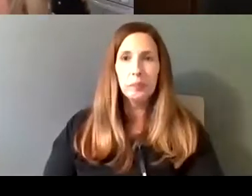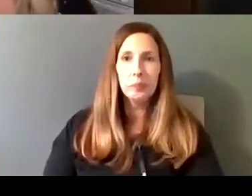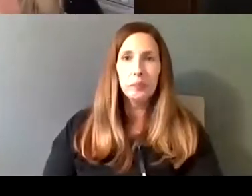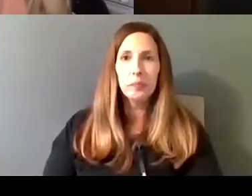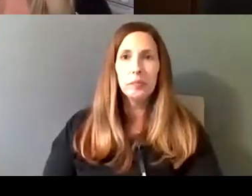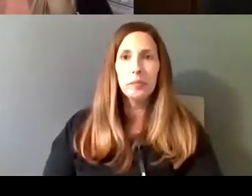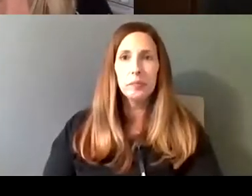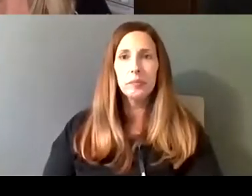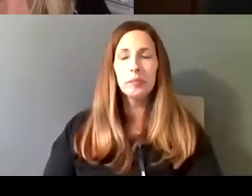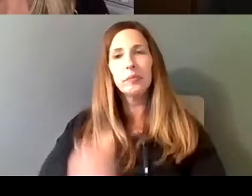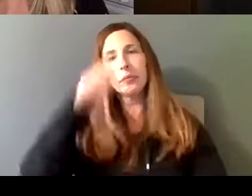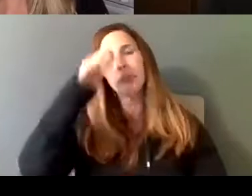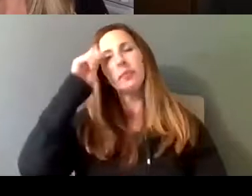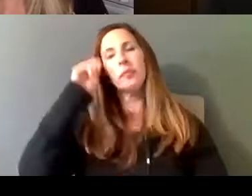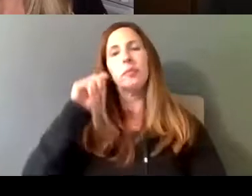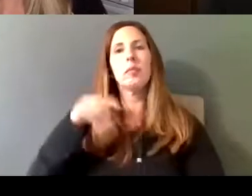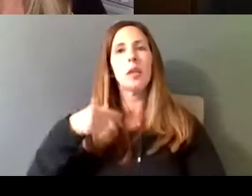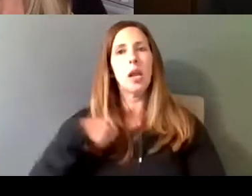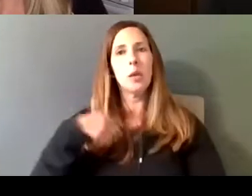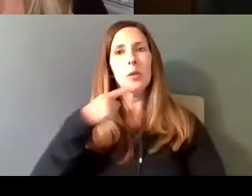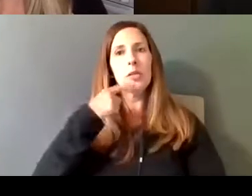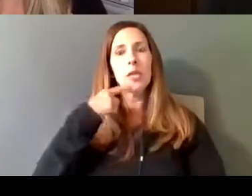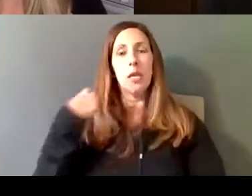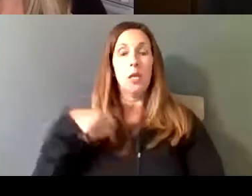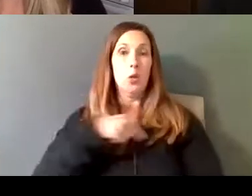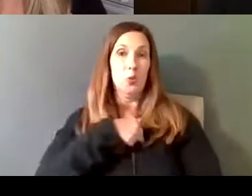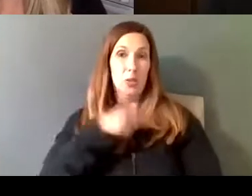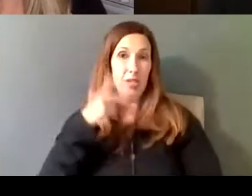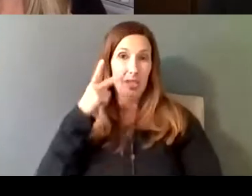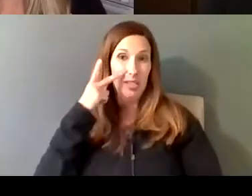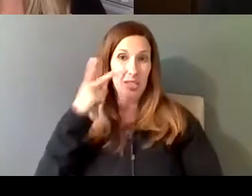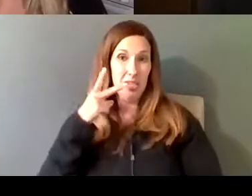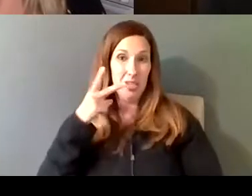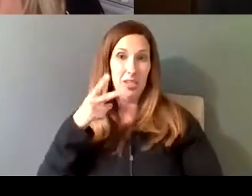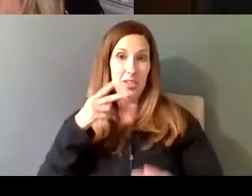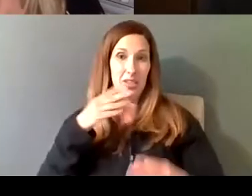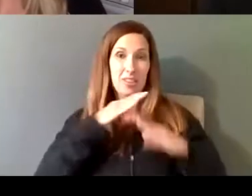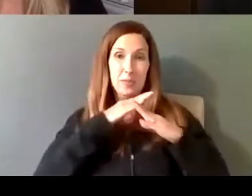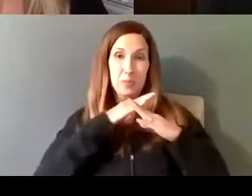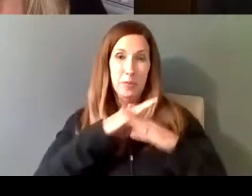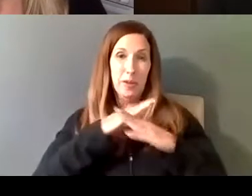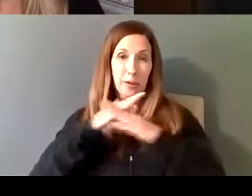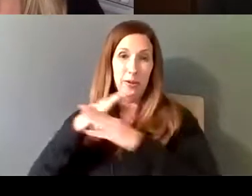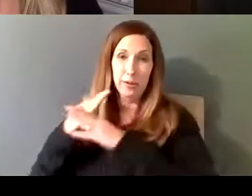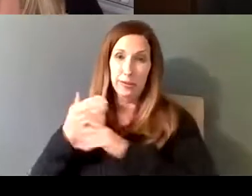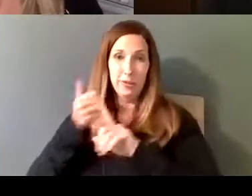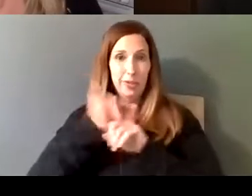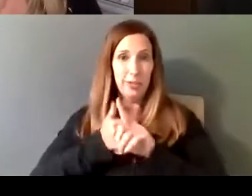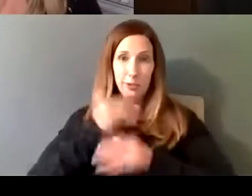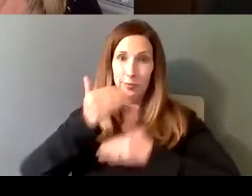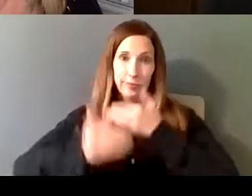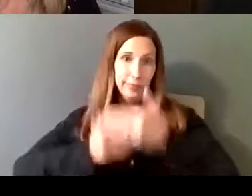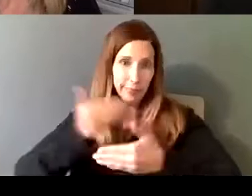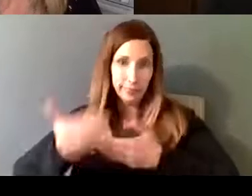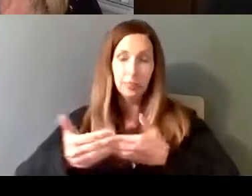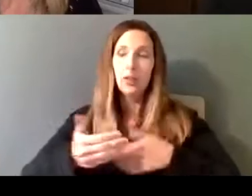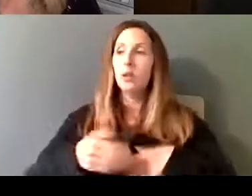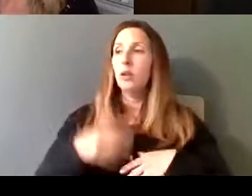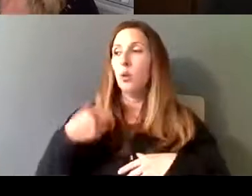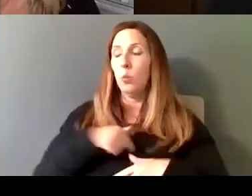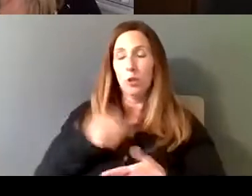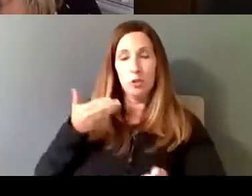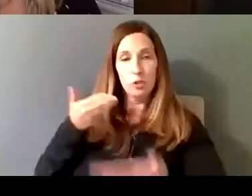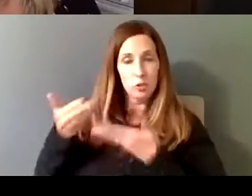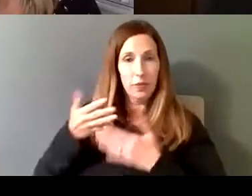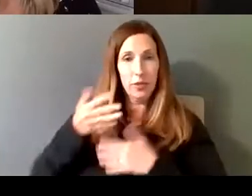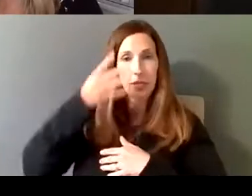Yeah, so I would say that we encounter these barriers pretty much at every step of the way because we are serving immigrants. And so for those that don't